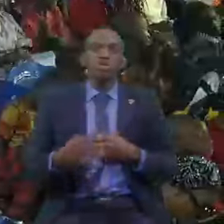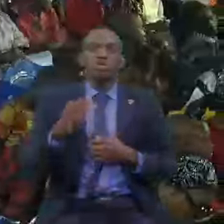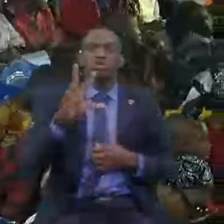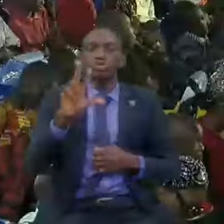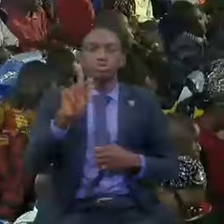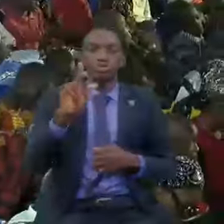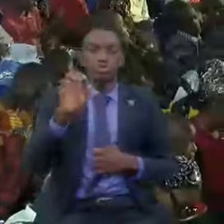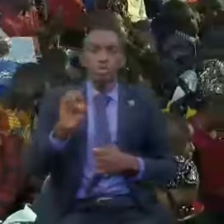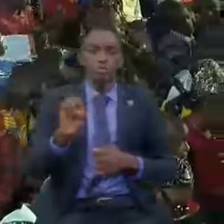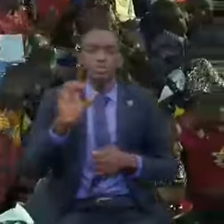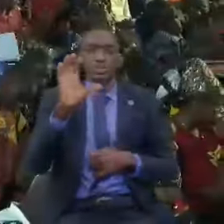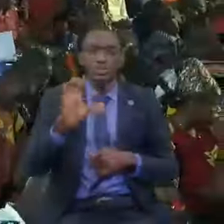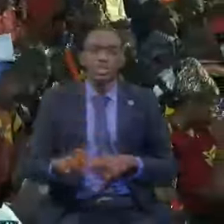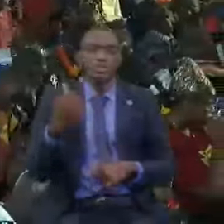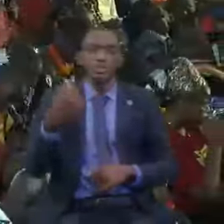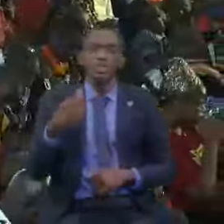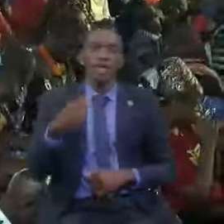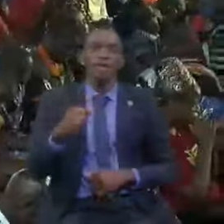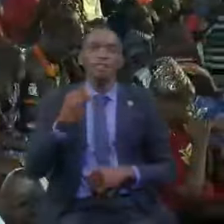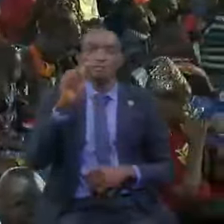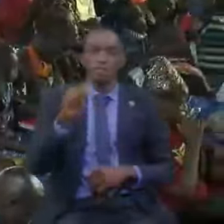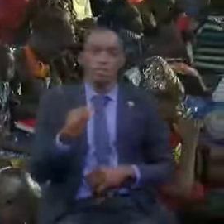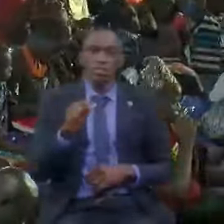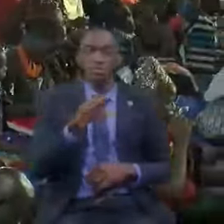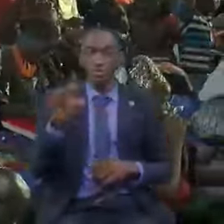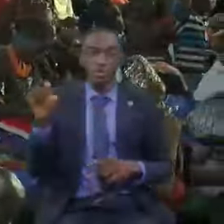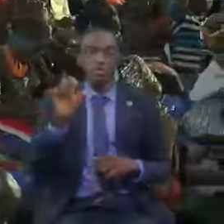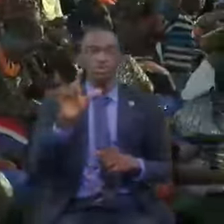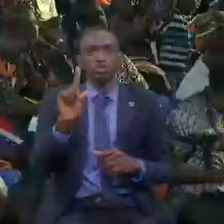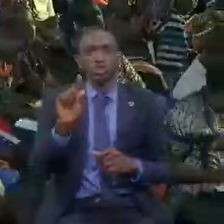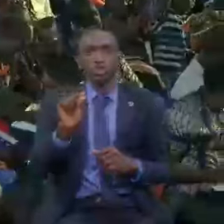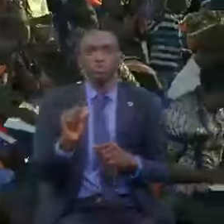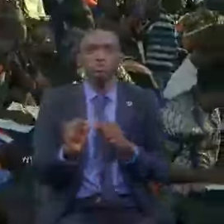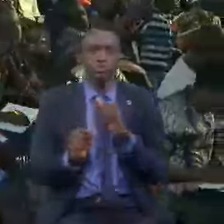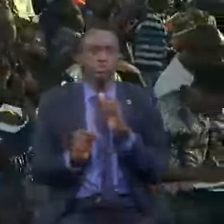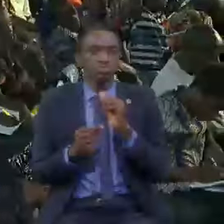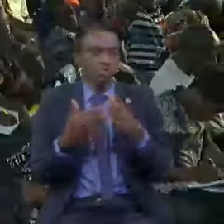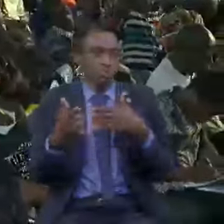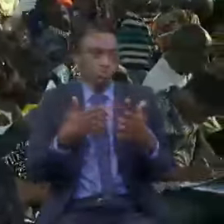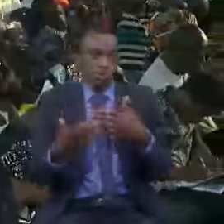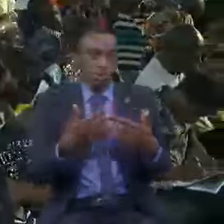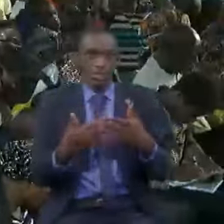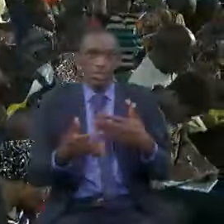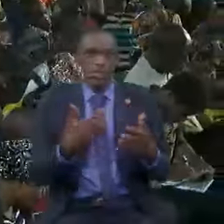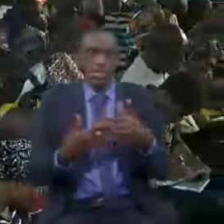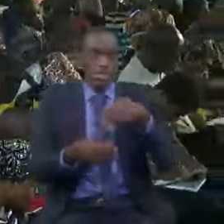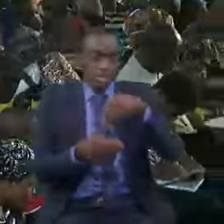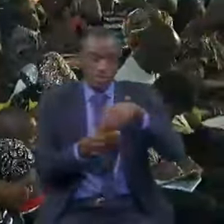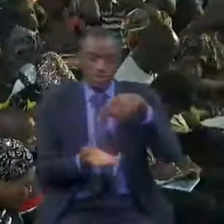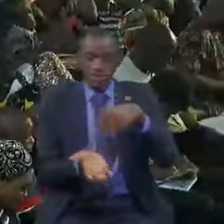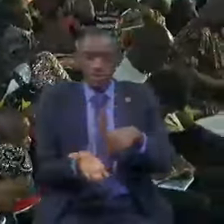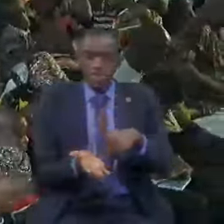Luke chapter 10, verse 20. Notwithstanding, in this rejoice